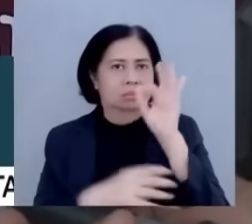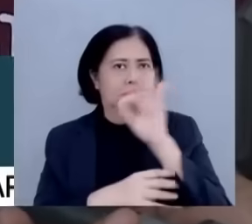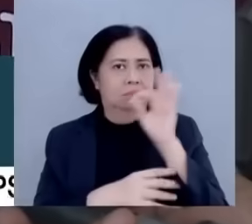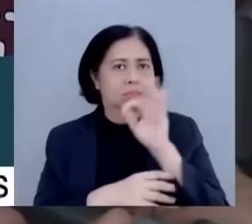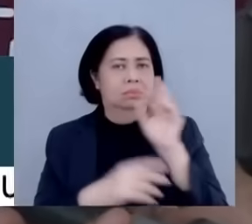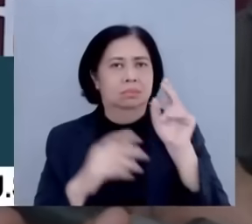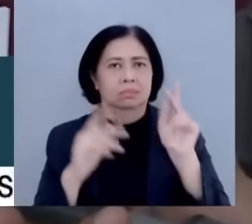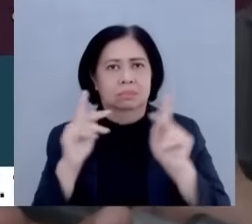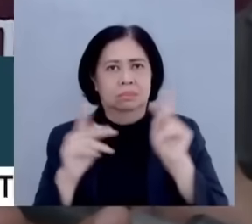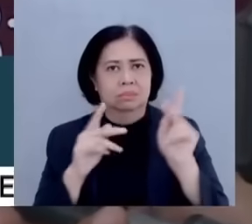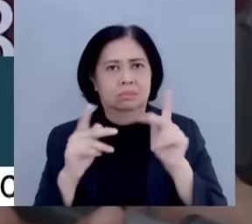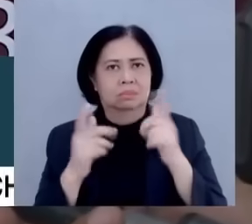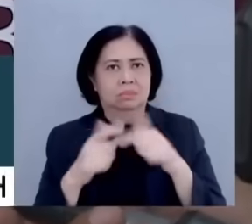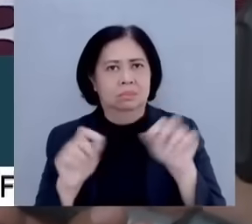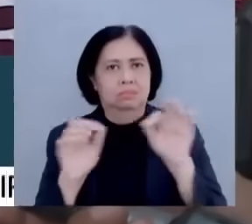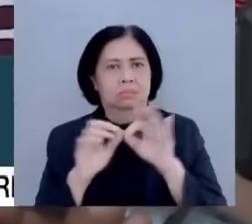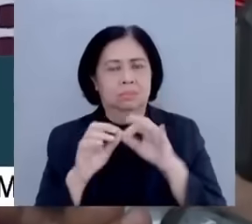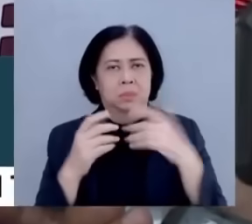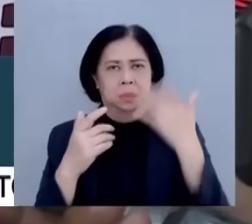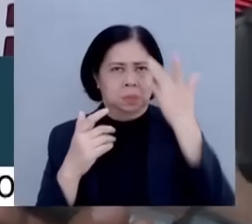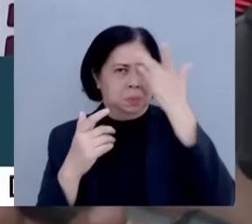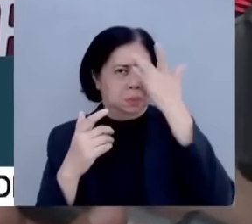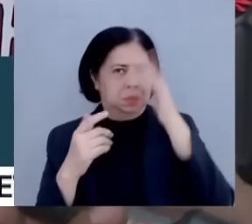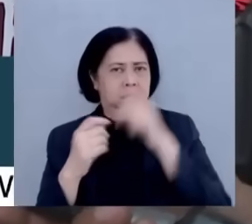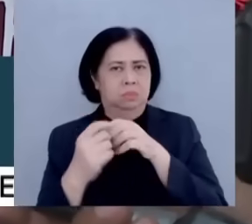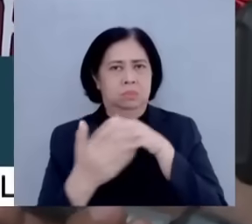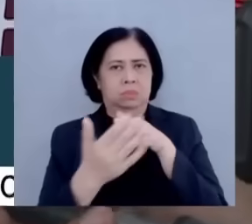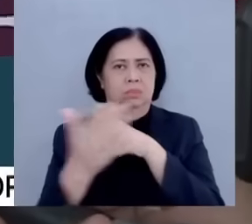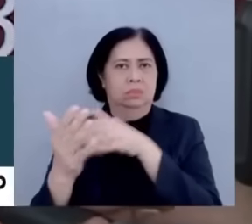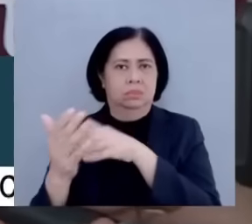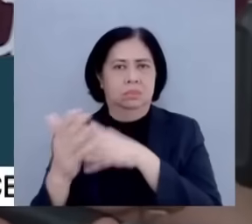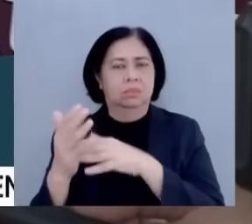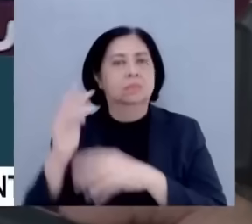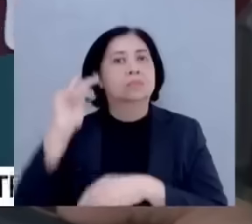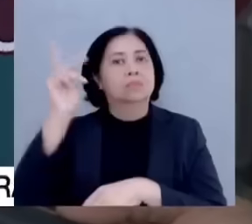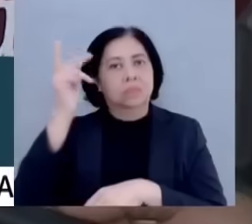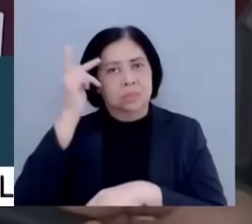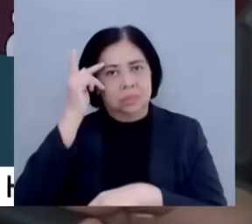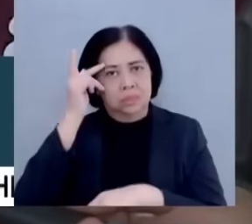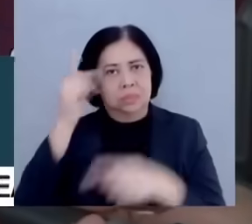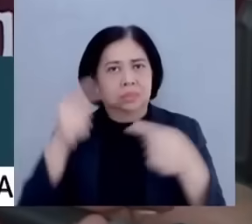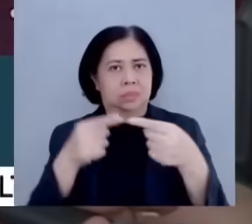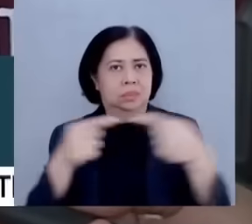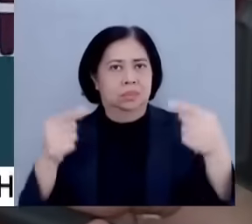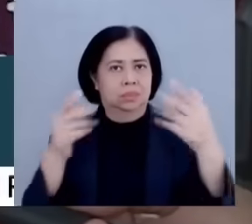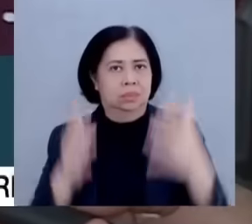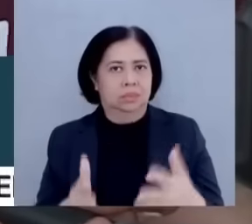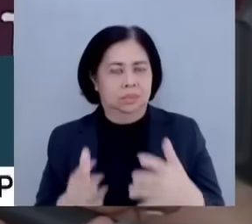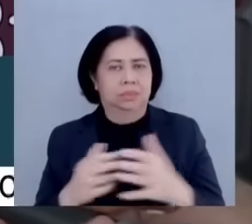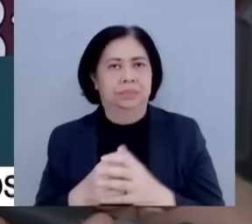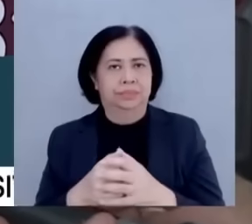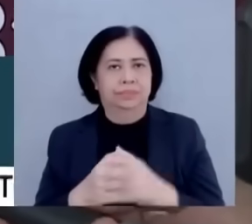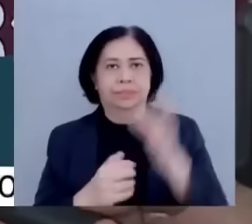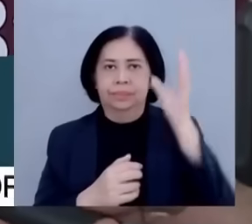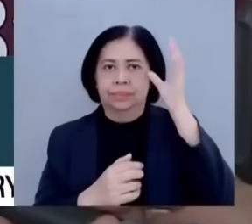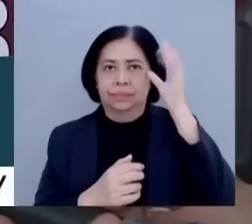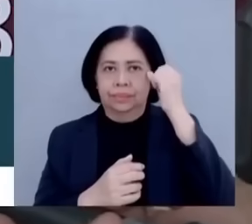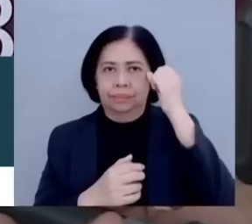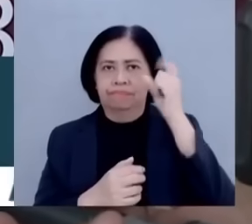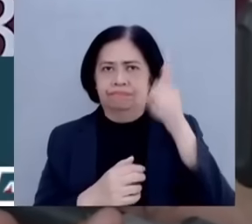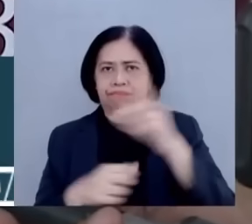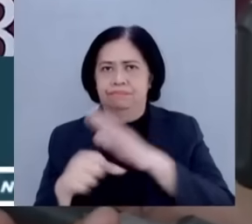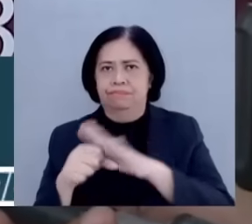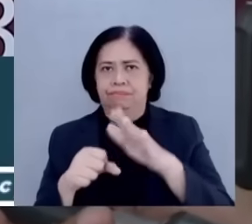while it masterfully persecutes political enemies. Common sense should be enough for us